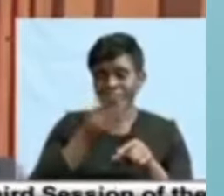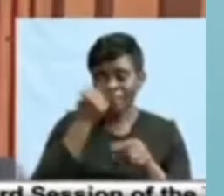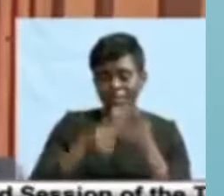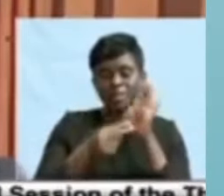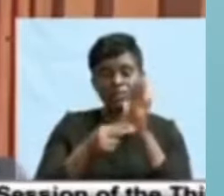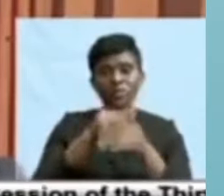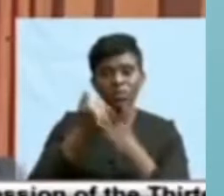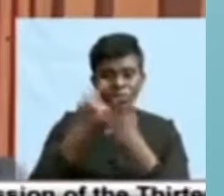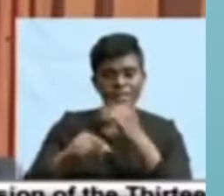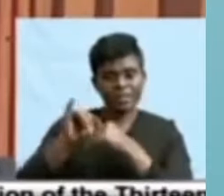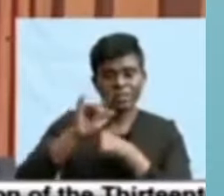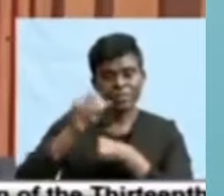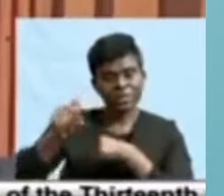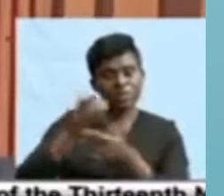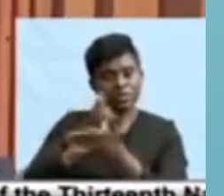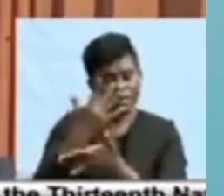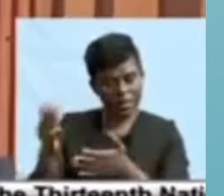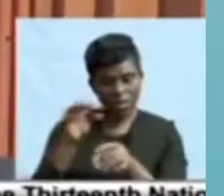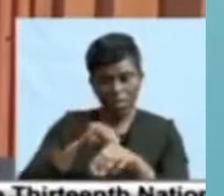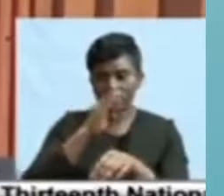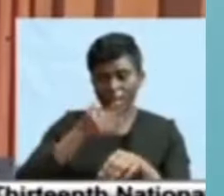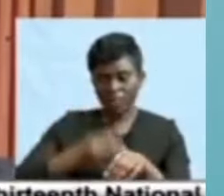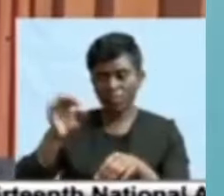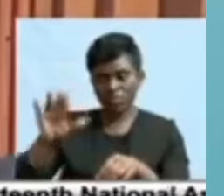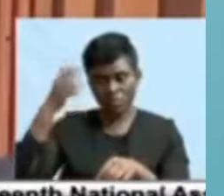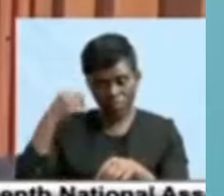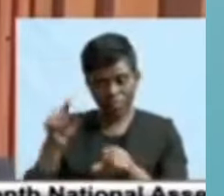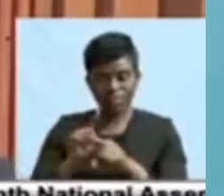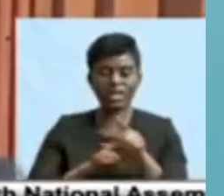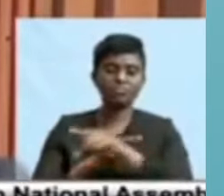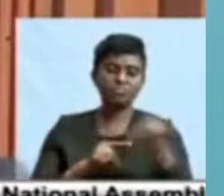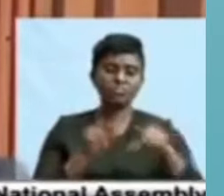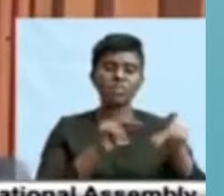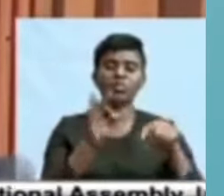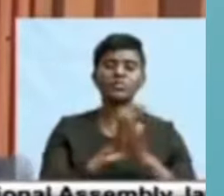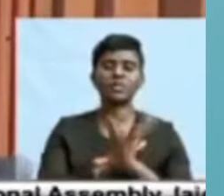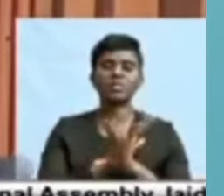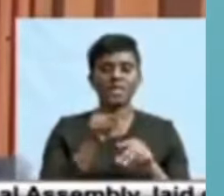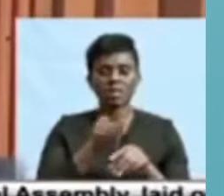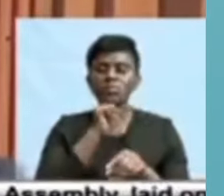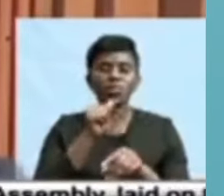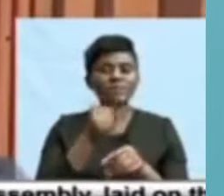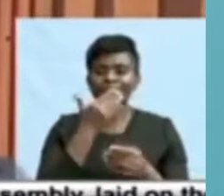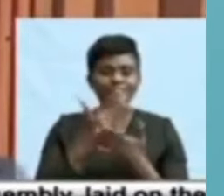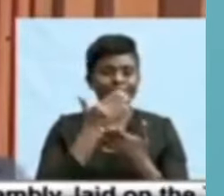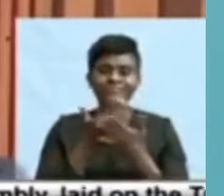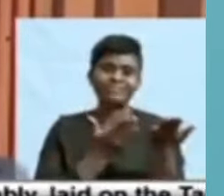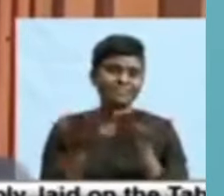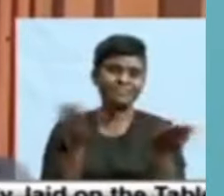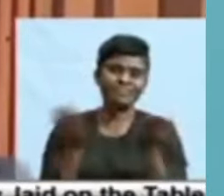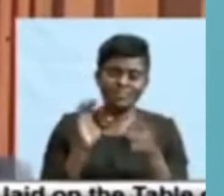shows that they did the right thing on behalf of your office and the people of Zambia. It would not do us any